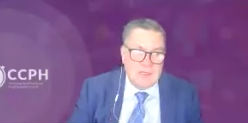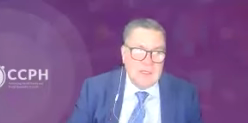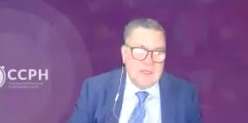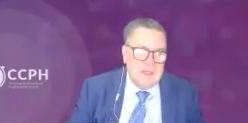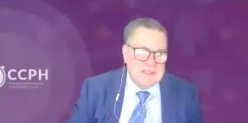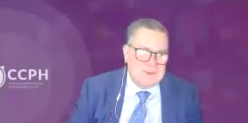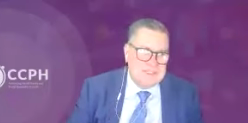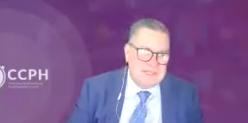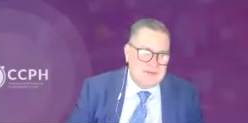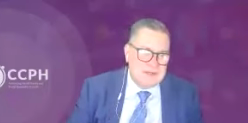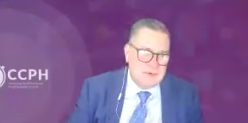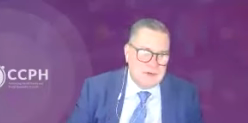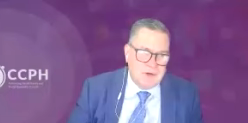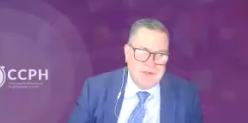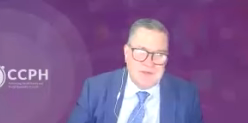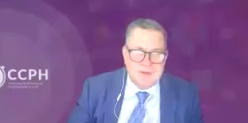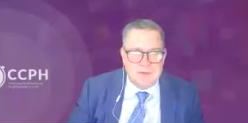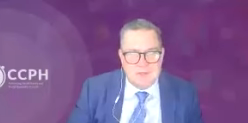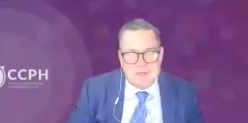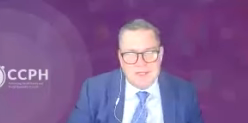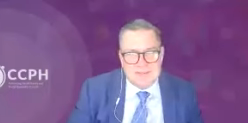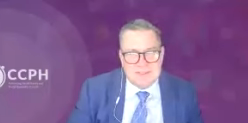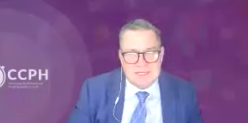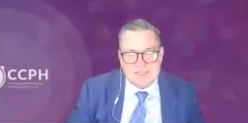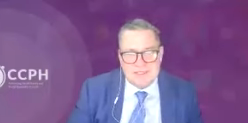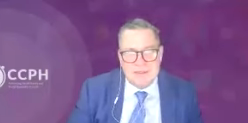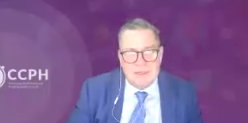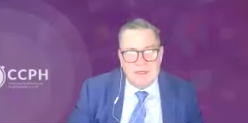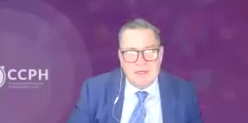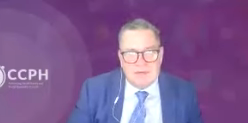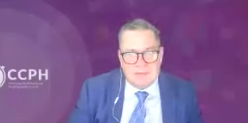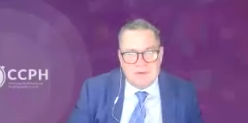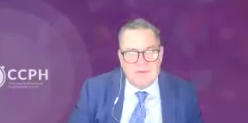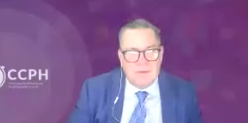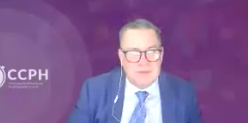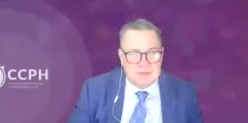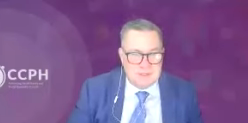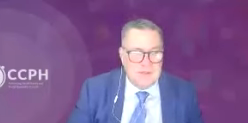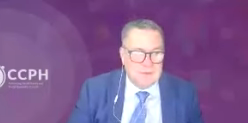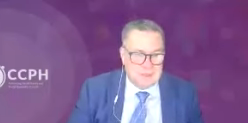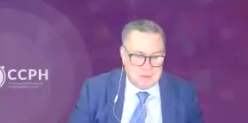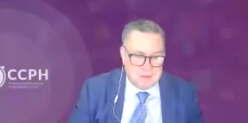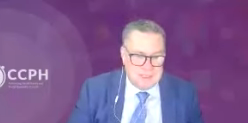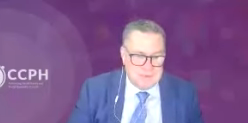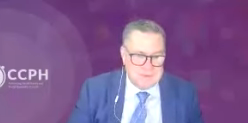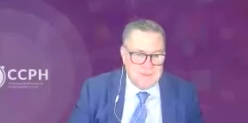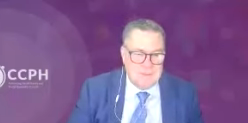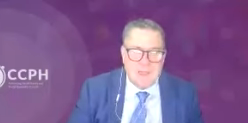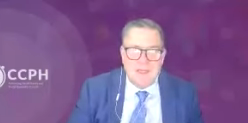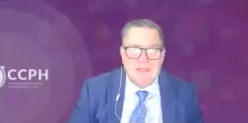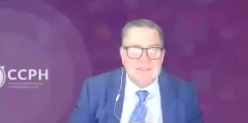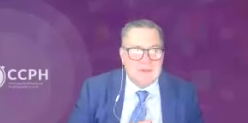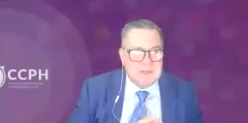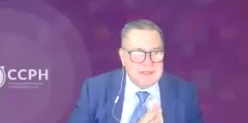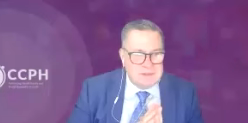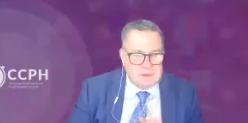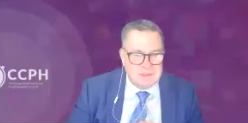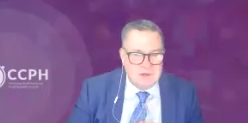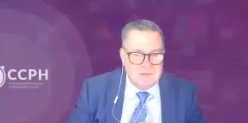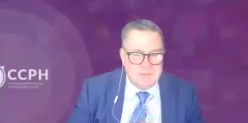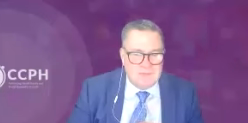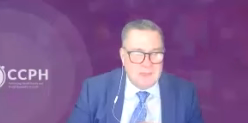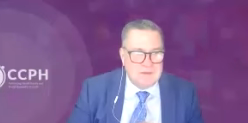work, specifically regarding the community engagement section of the book from those particular chapters. So I'd